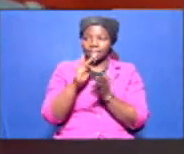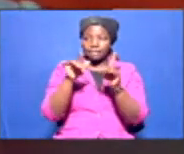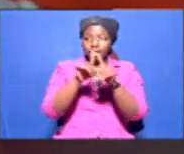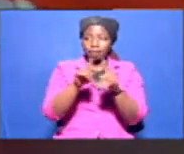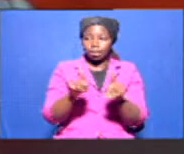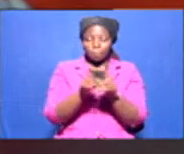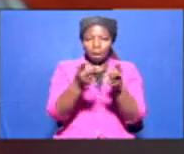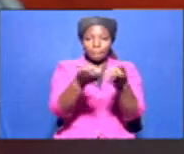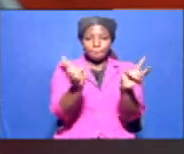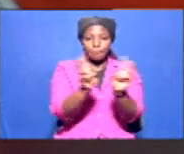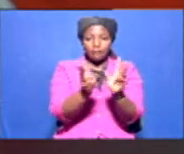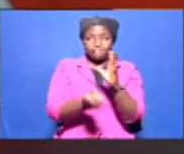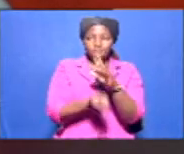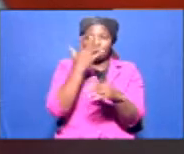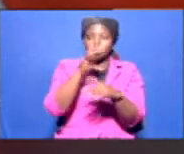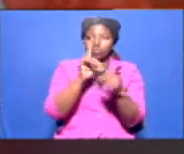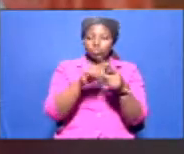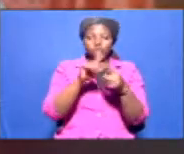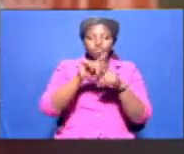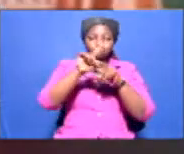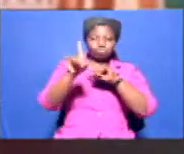to probe his conduct.